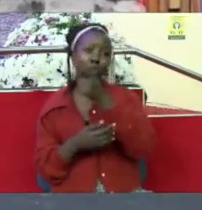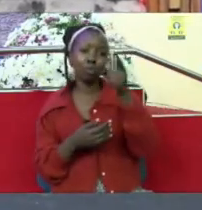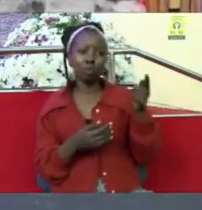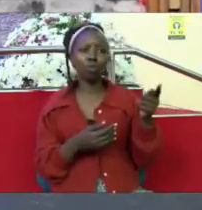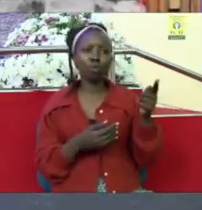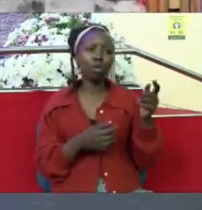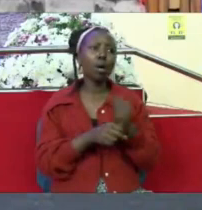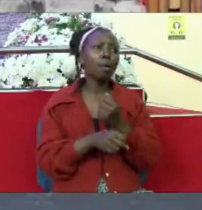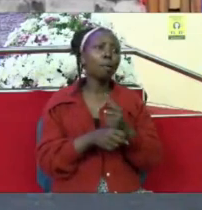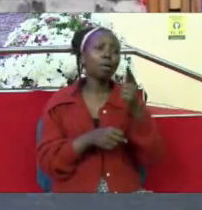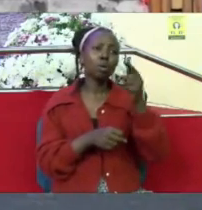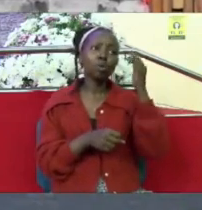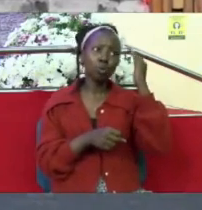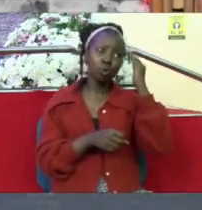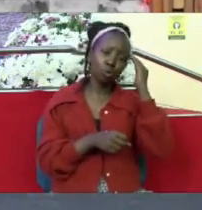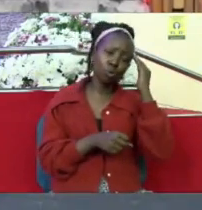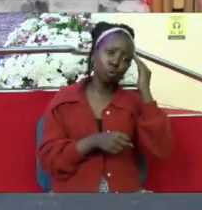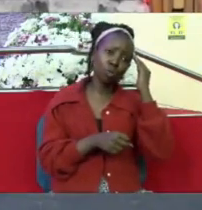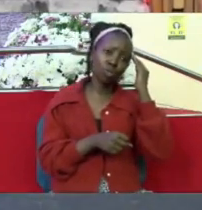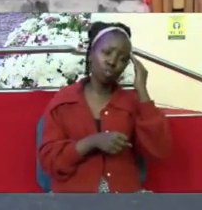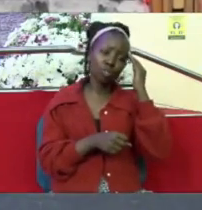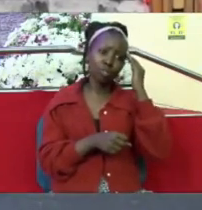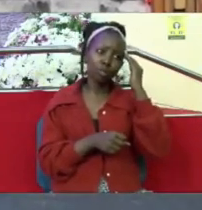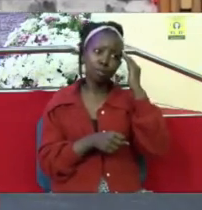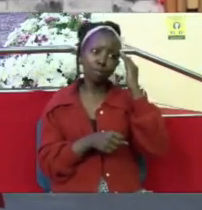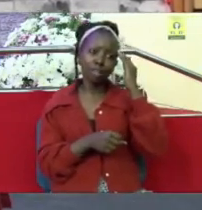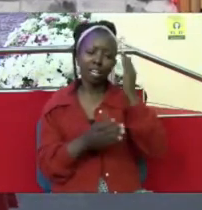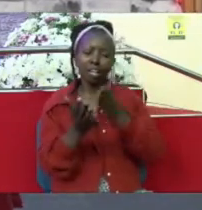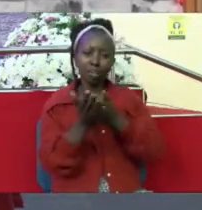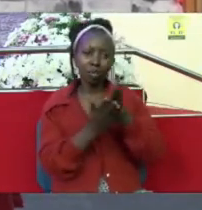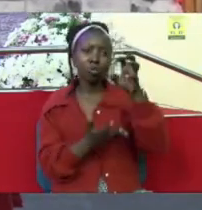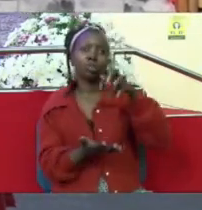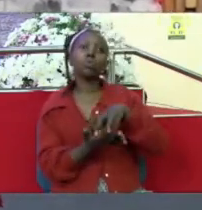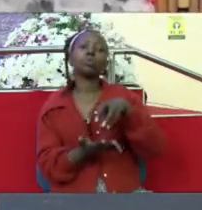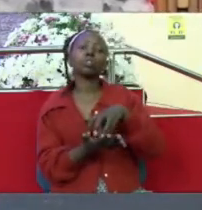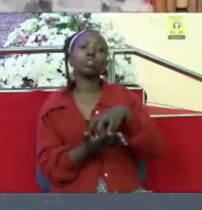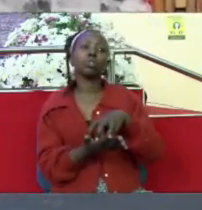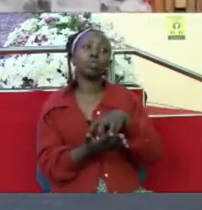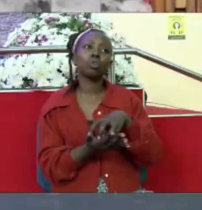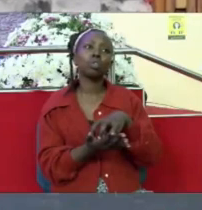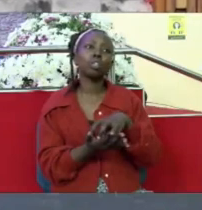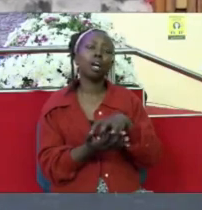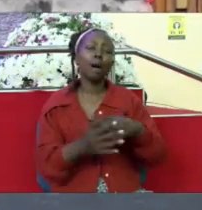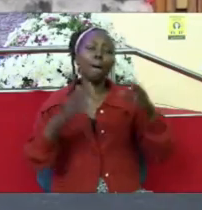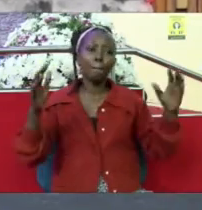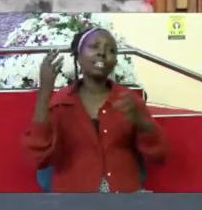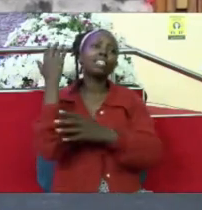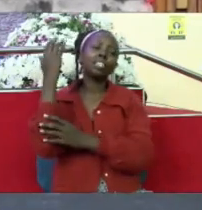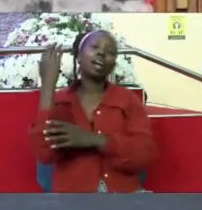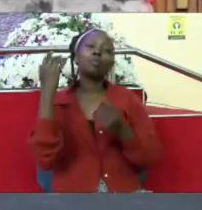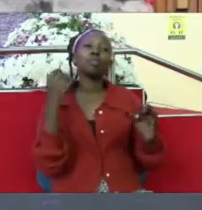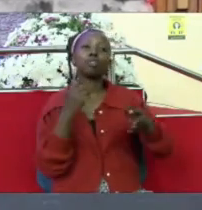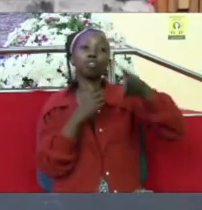to know that under you. Ya kwamba chini yako. Under that situation. Chini ya hiyo hali. There are the mighty arms of God. Ya kwamba kuna mikono ya